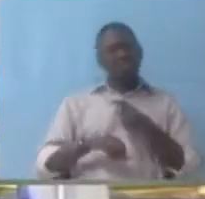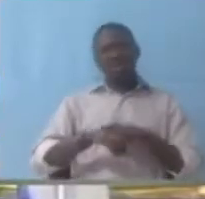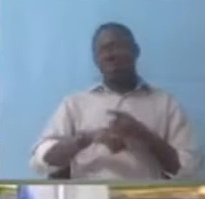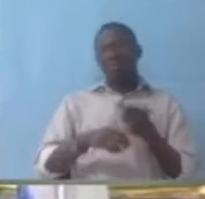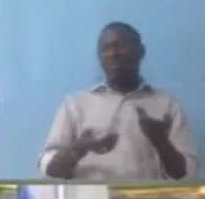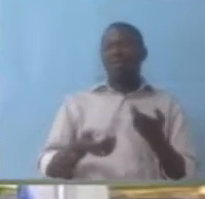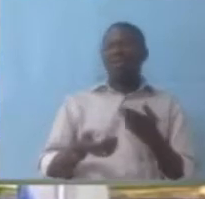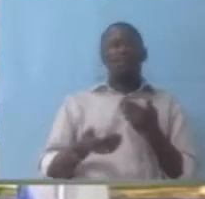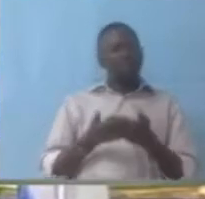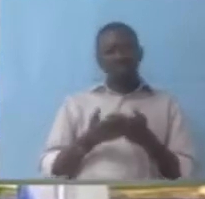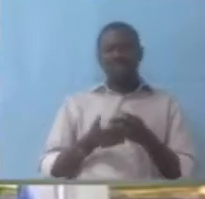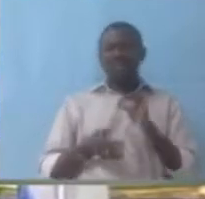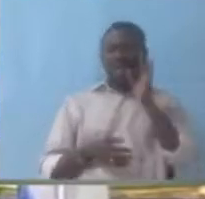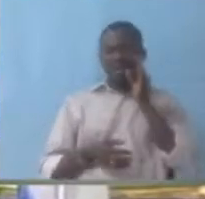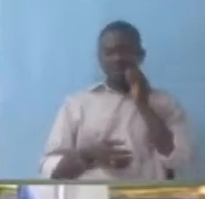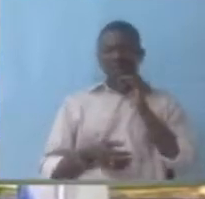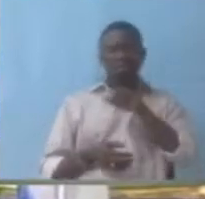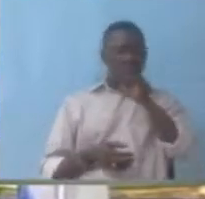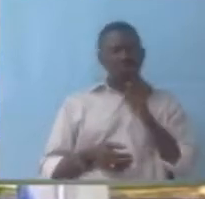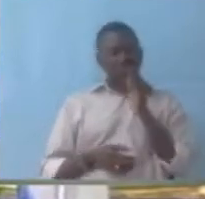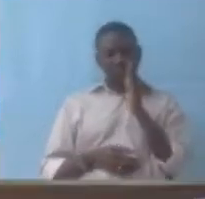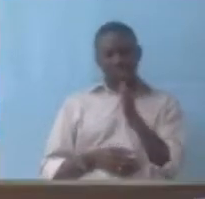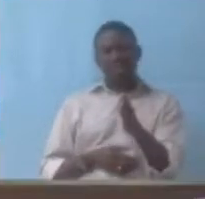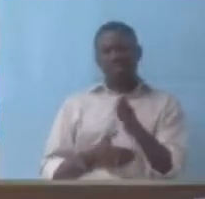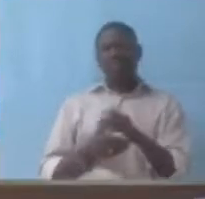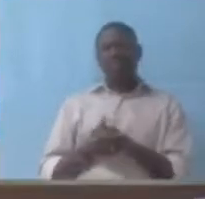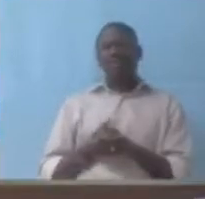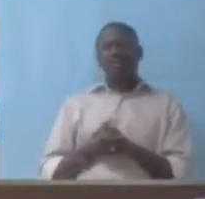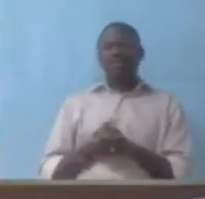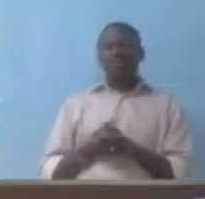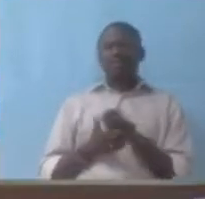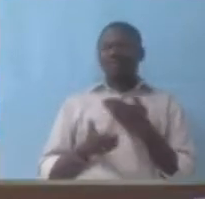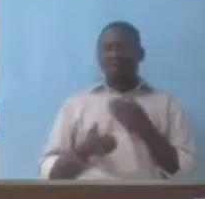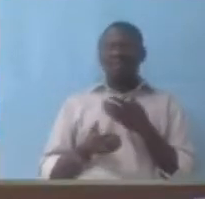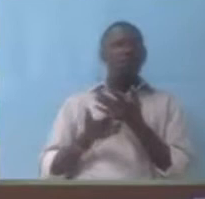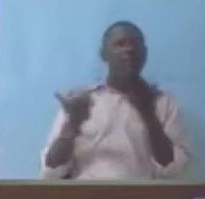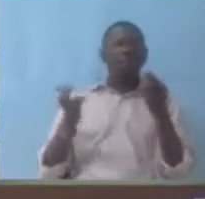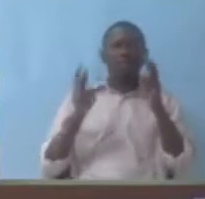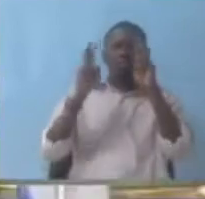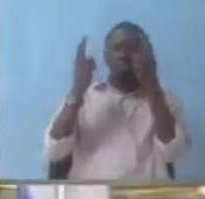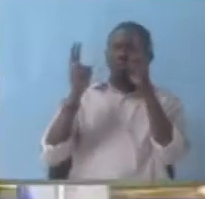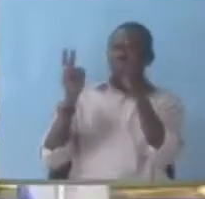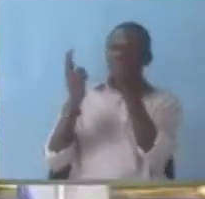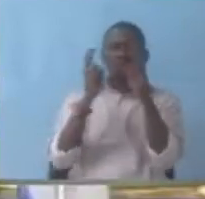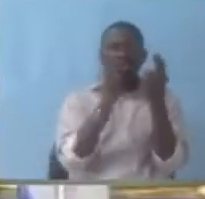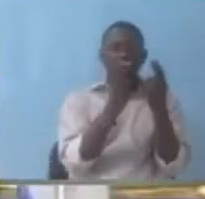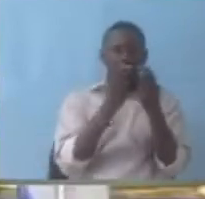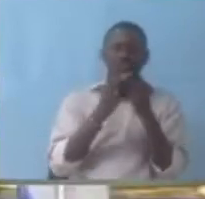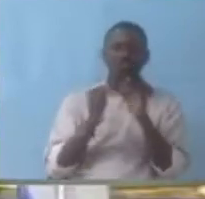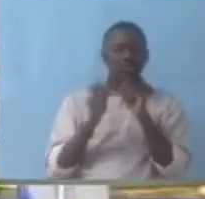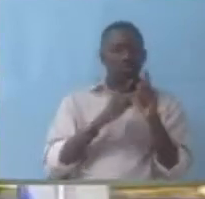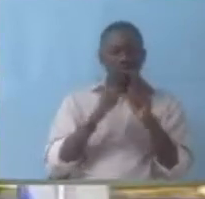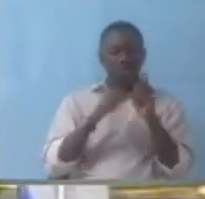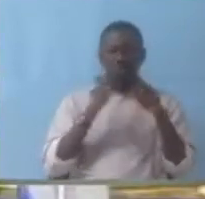nyono manyame fana si hakilo bulandi fana wato men fana bembulu amansi aba. We have quite a few topics to cover. Kanu fana jamal lebe je mialon ko